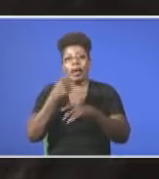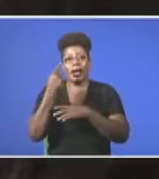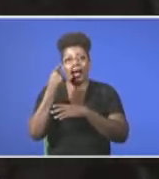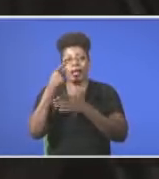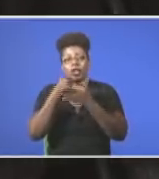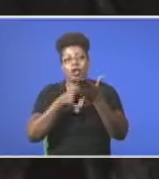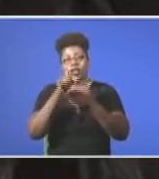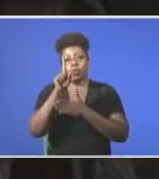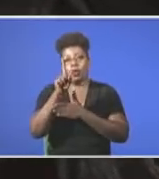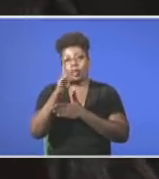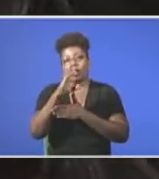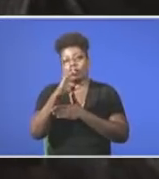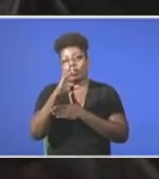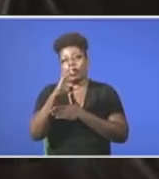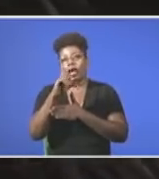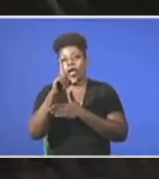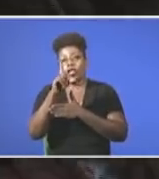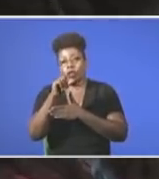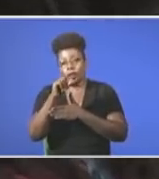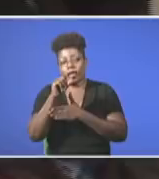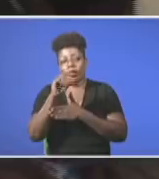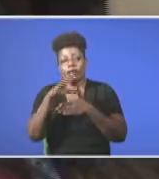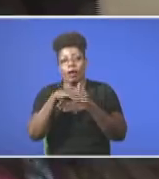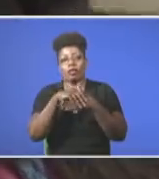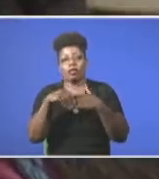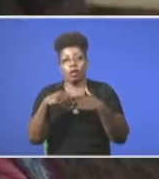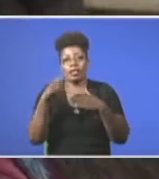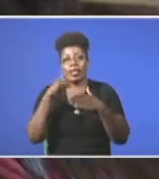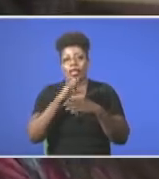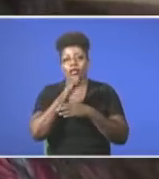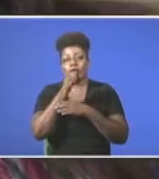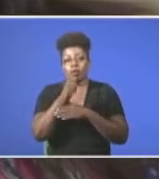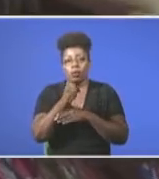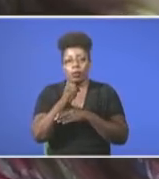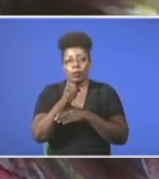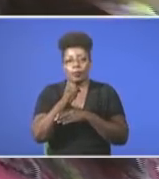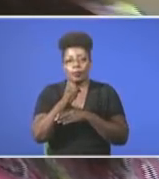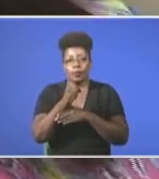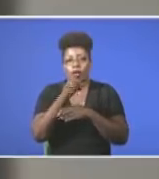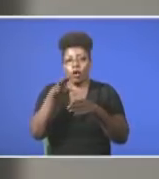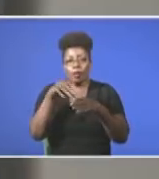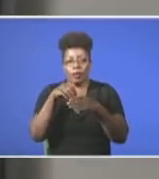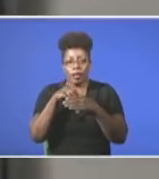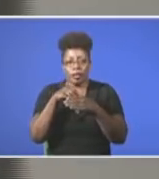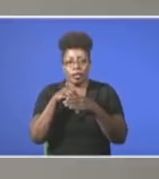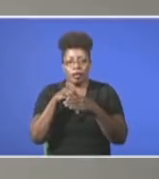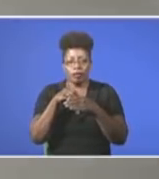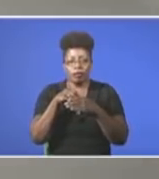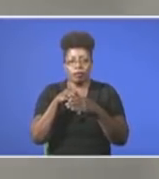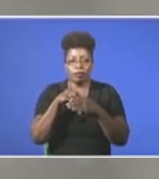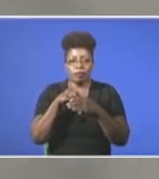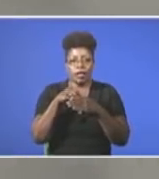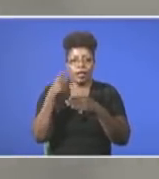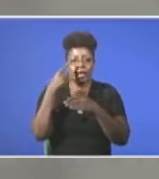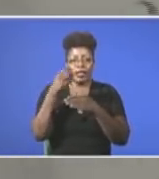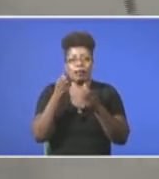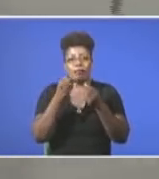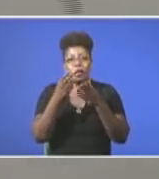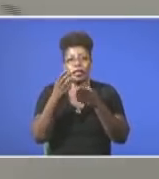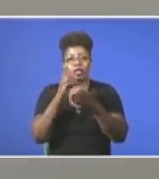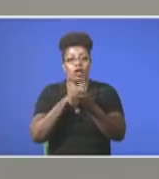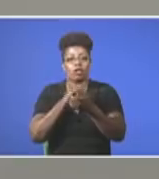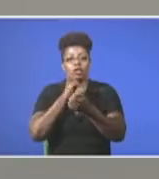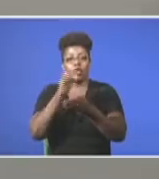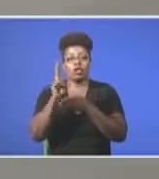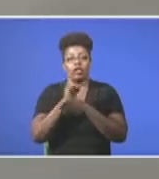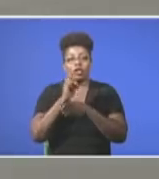of $125, Dr. Shera says they offer a comprehensive eye exam that most practitioners don't use. He later